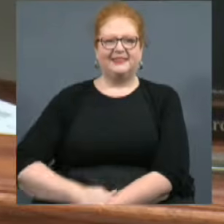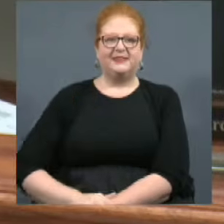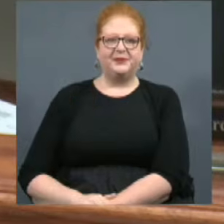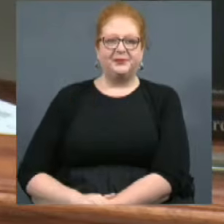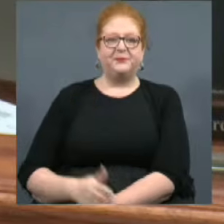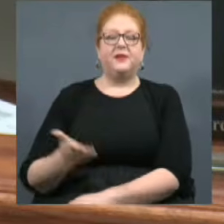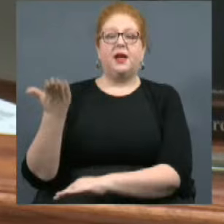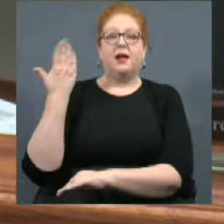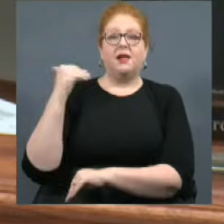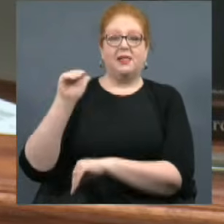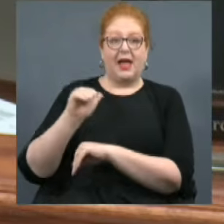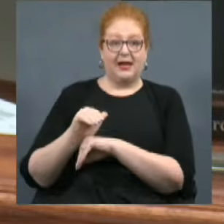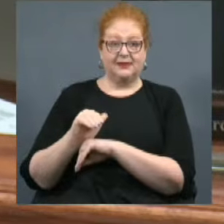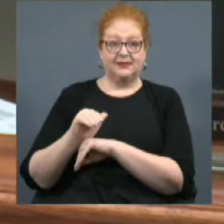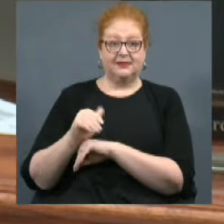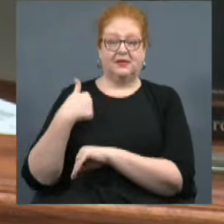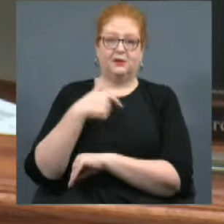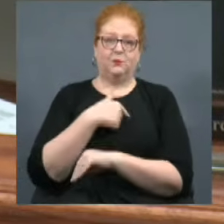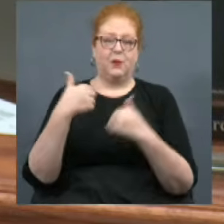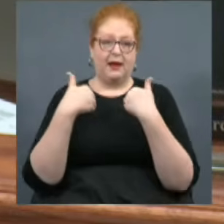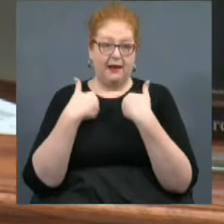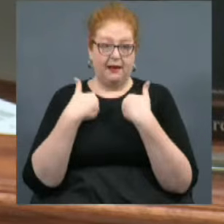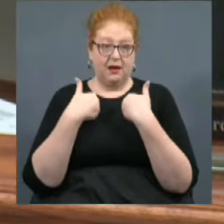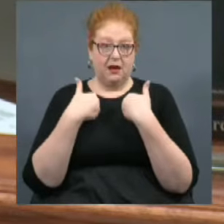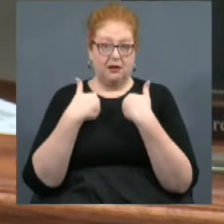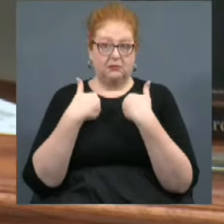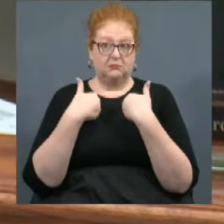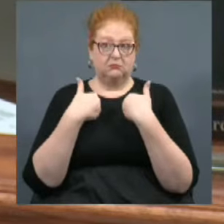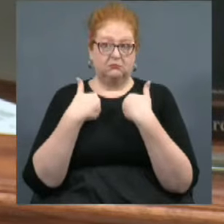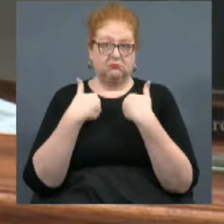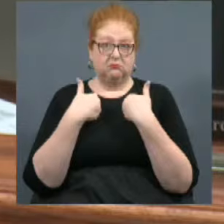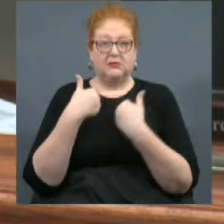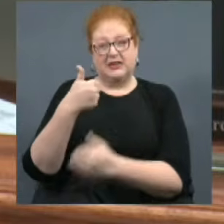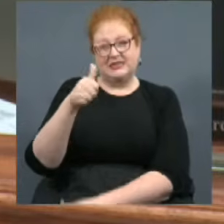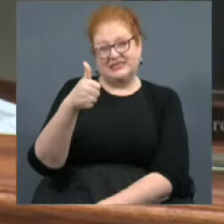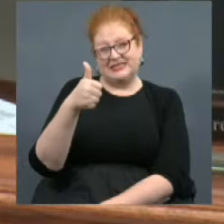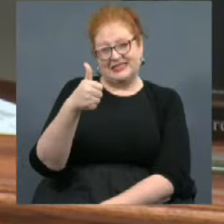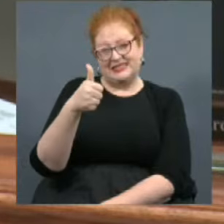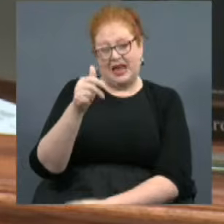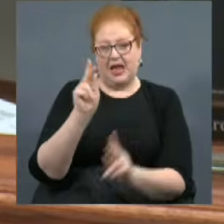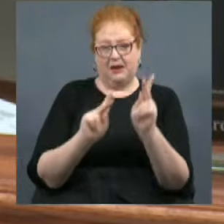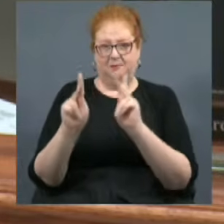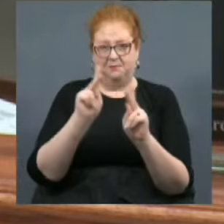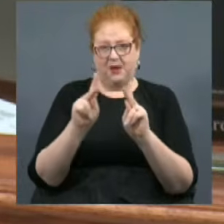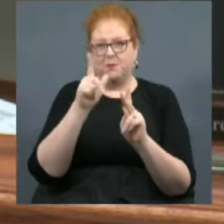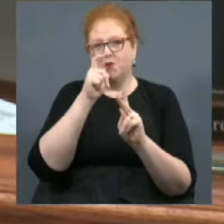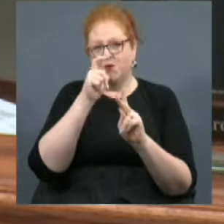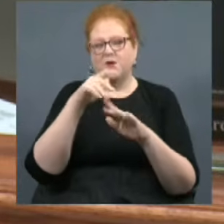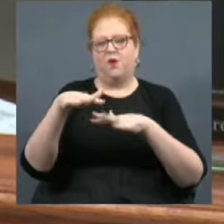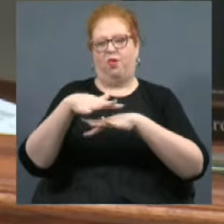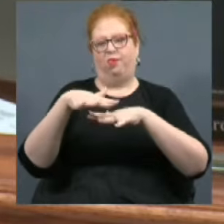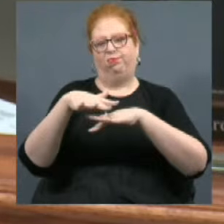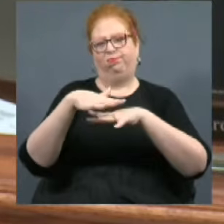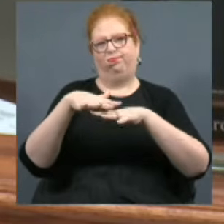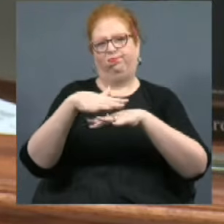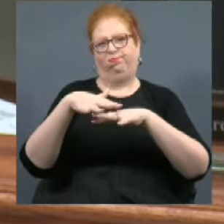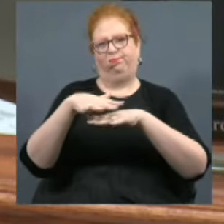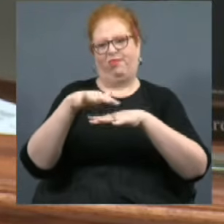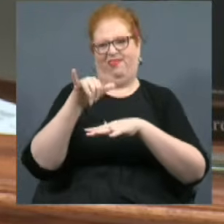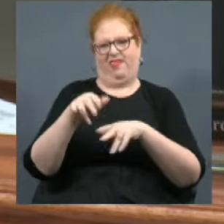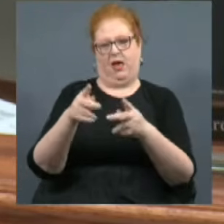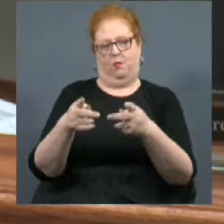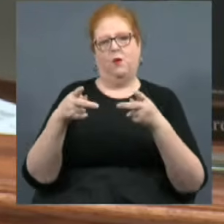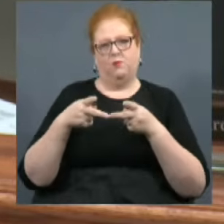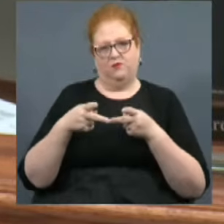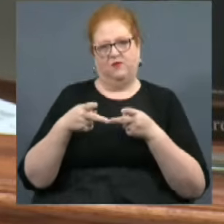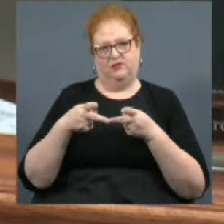Last night, we had 10 people loitering and begging at this intersection. This morning, they